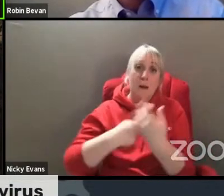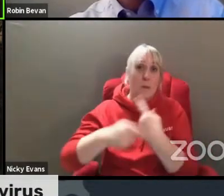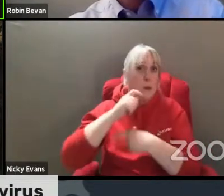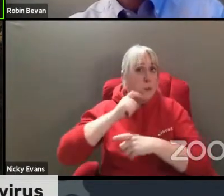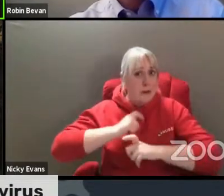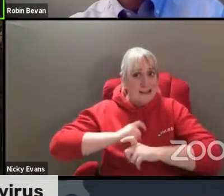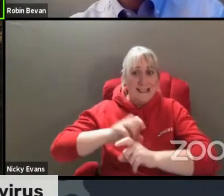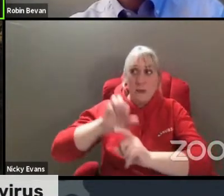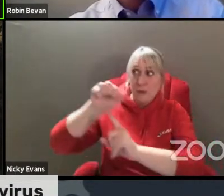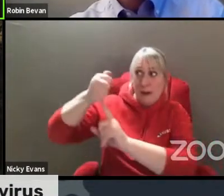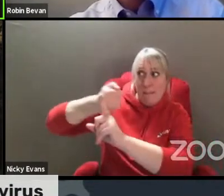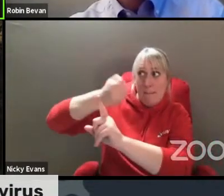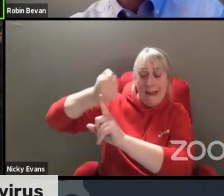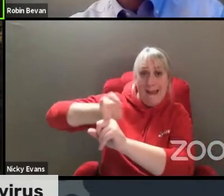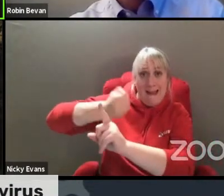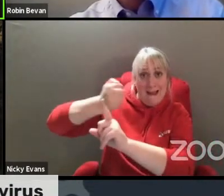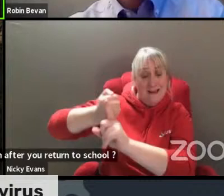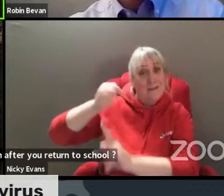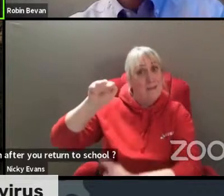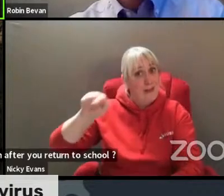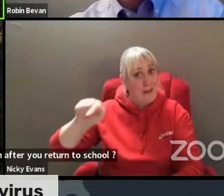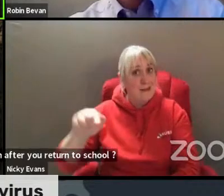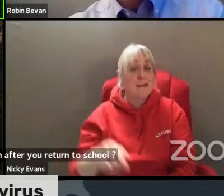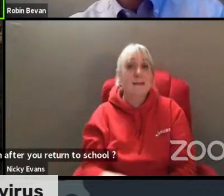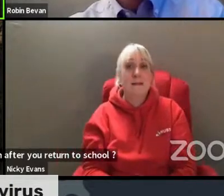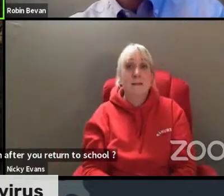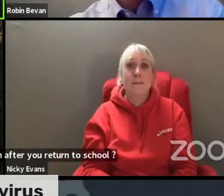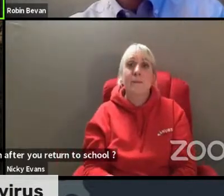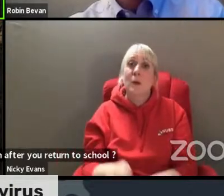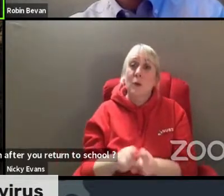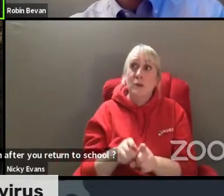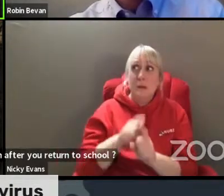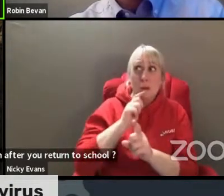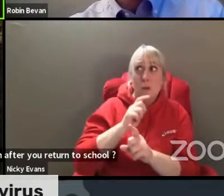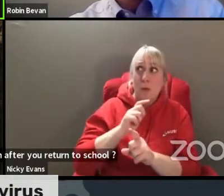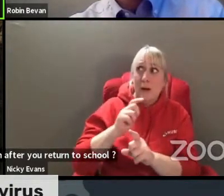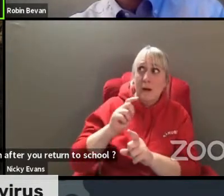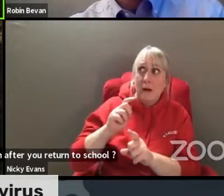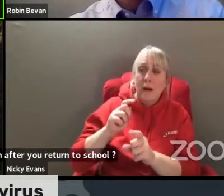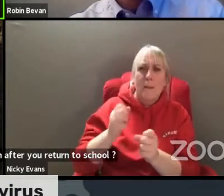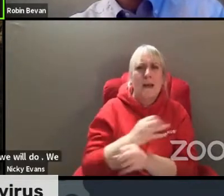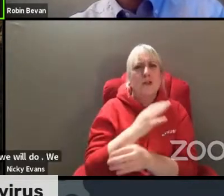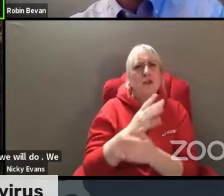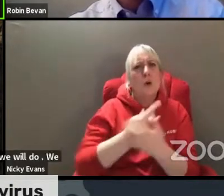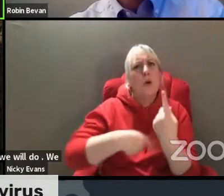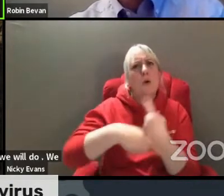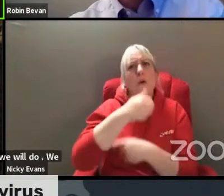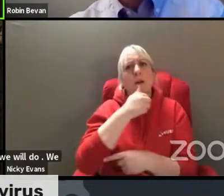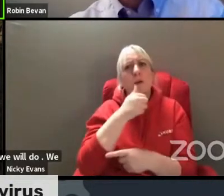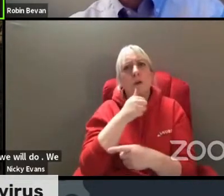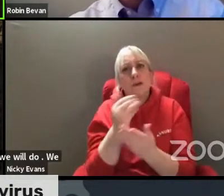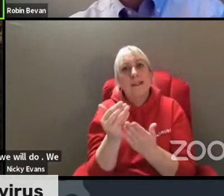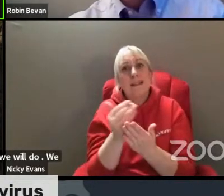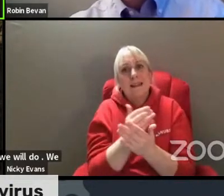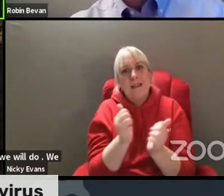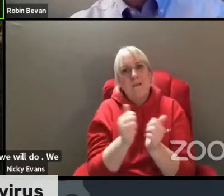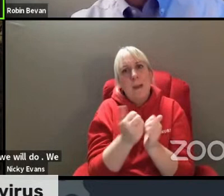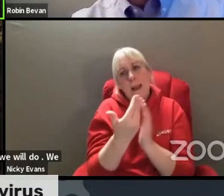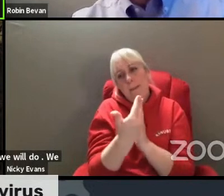that and for additional mitigations, including referencing to the SAGE papers that support phasing or a staggered